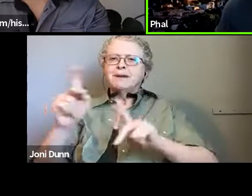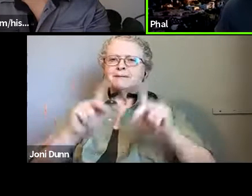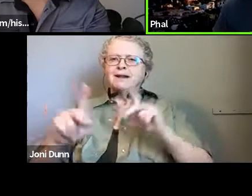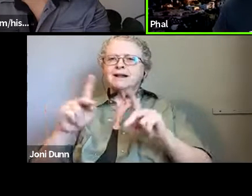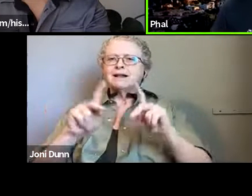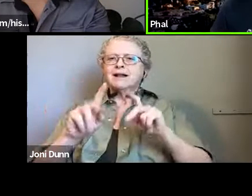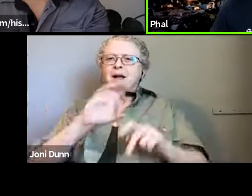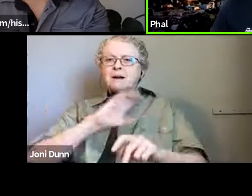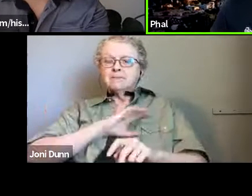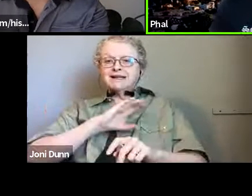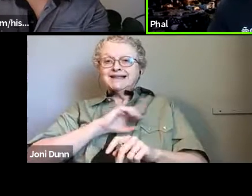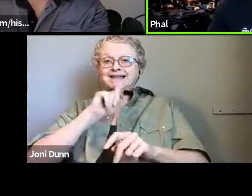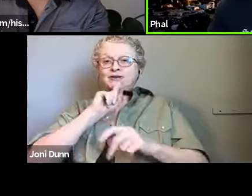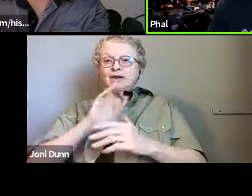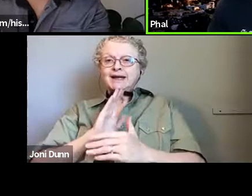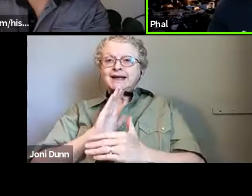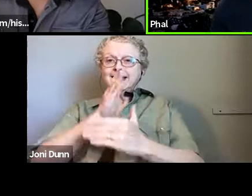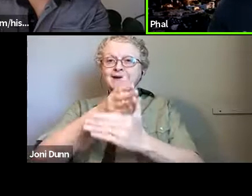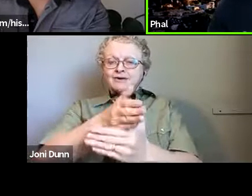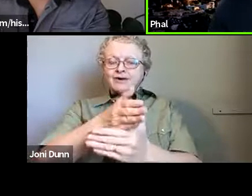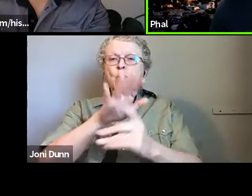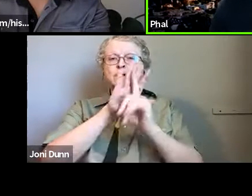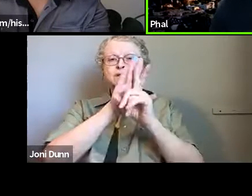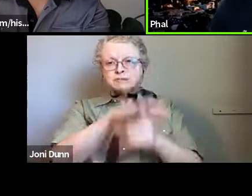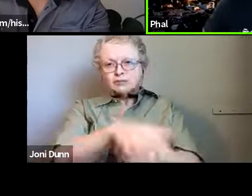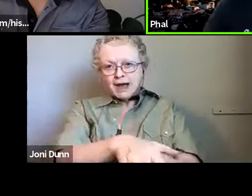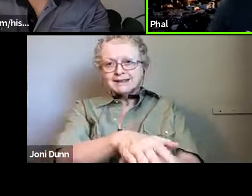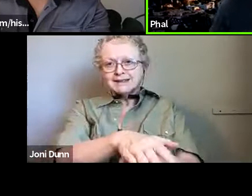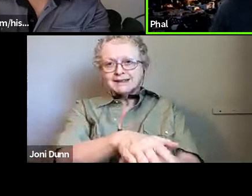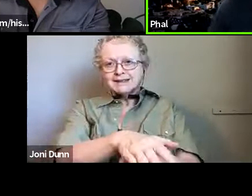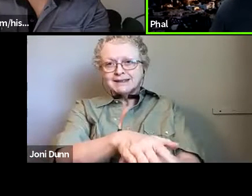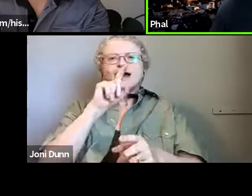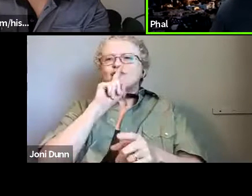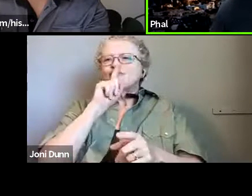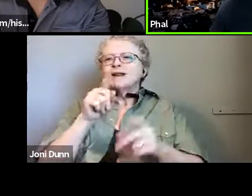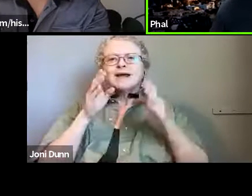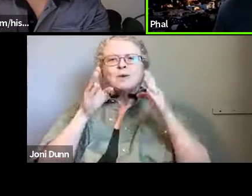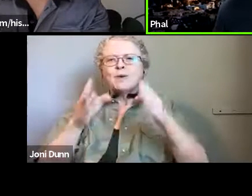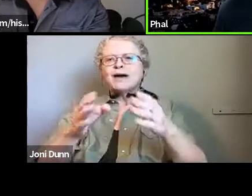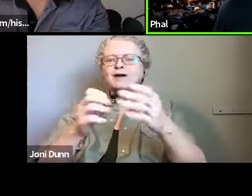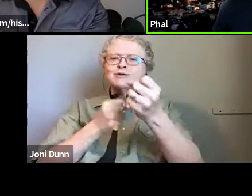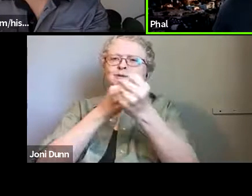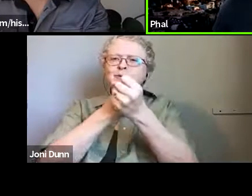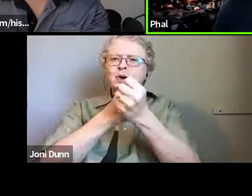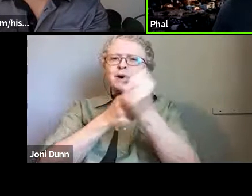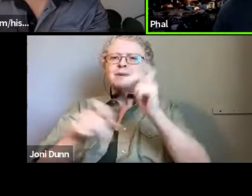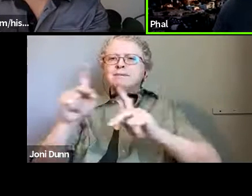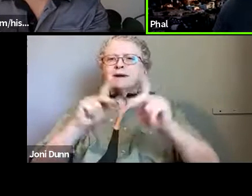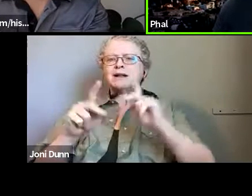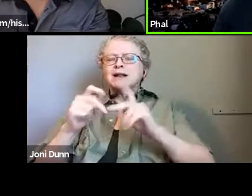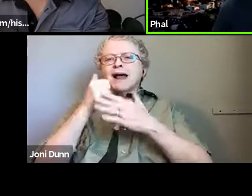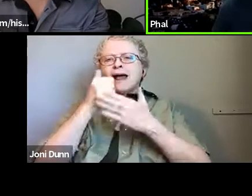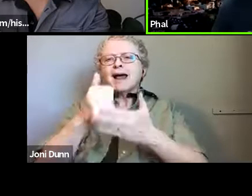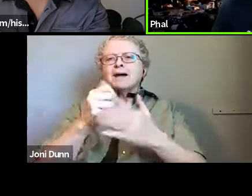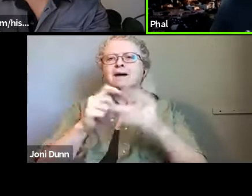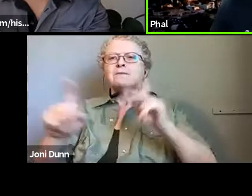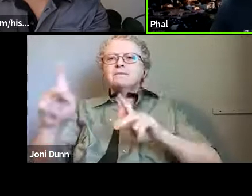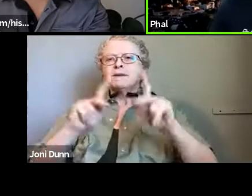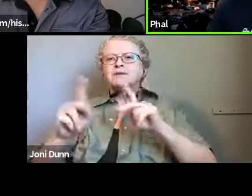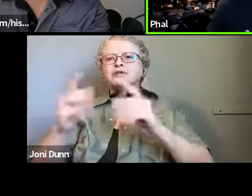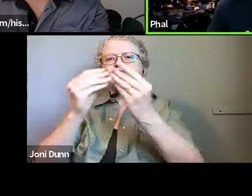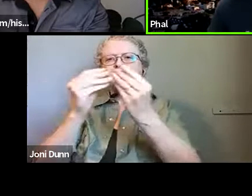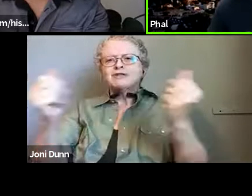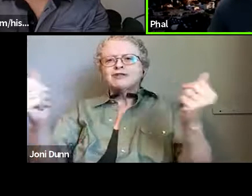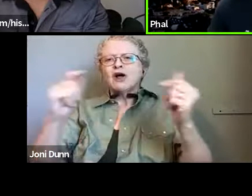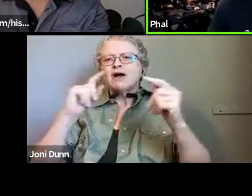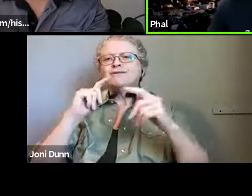intervene or suppress, right? It's not really a way of coming in and supporting people and helping people to resolve issues. They're not there for that. They're there